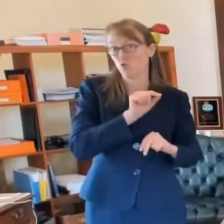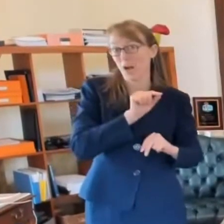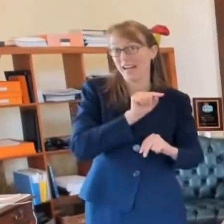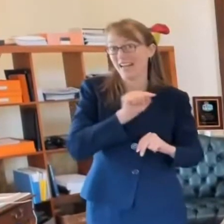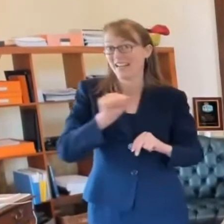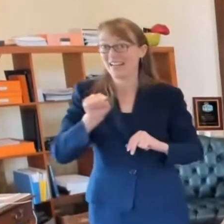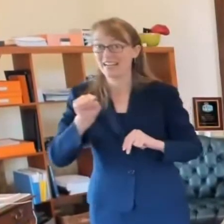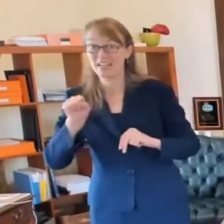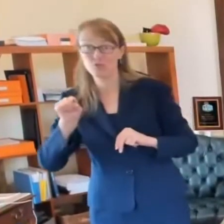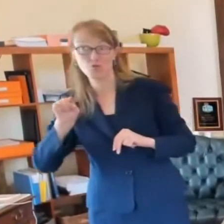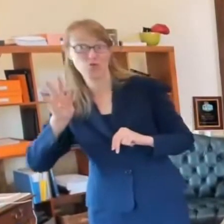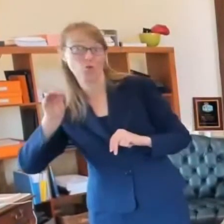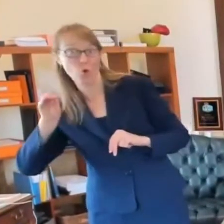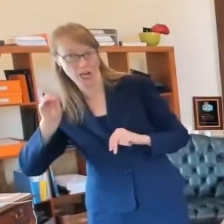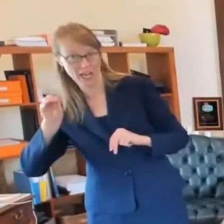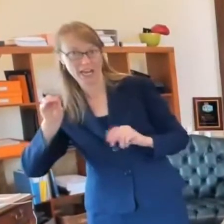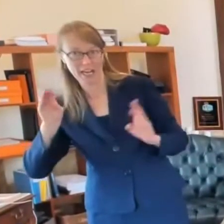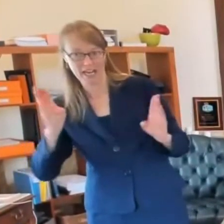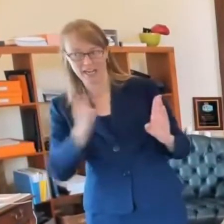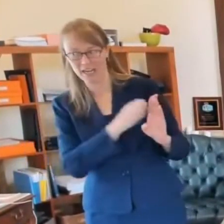it too, and they can be